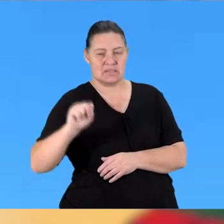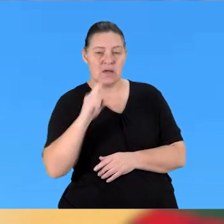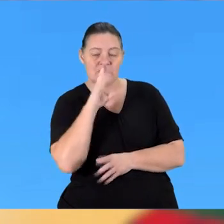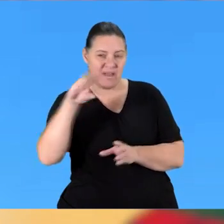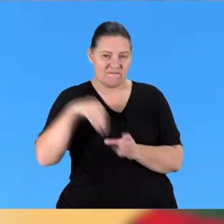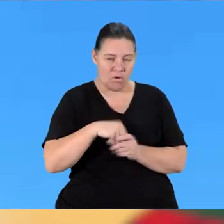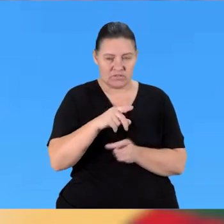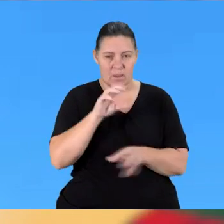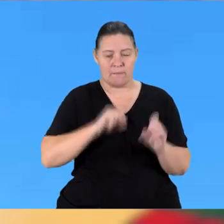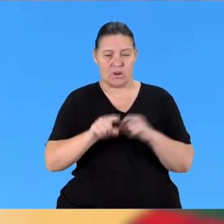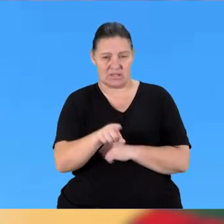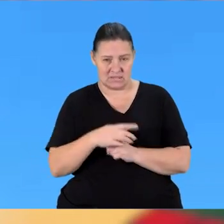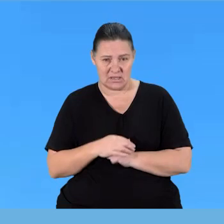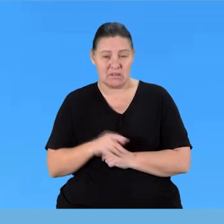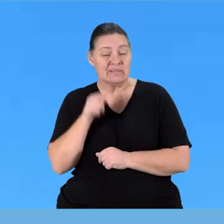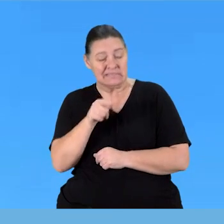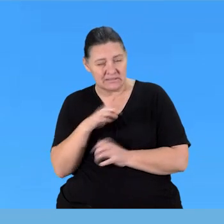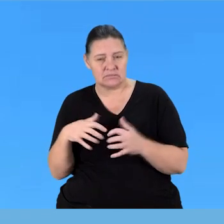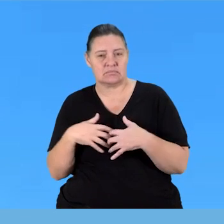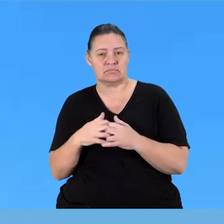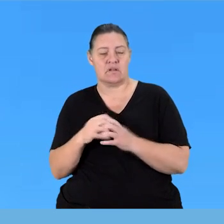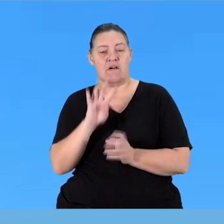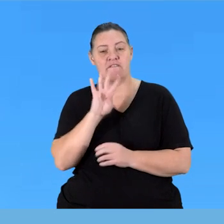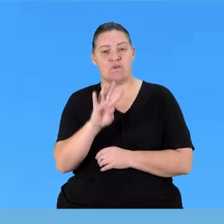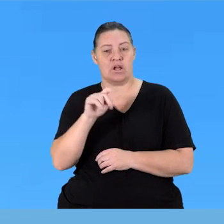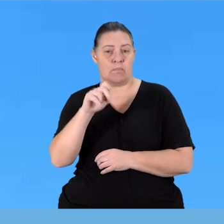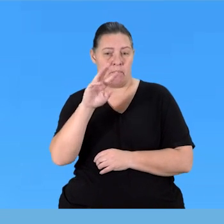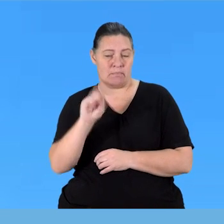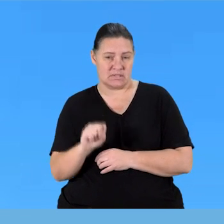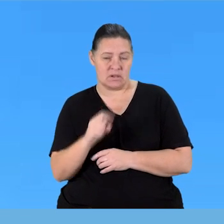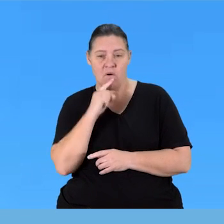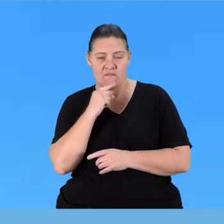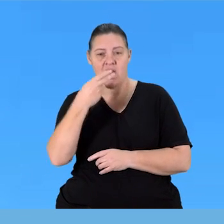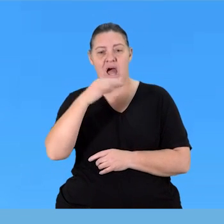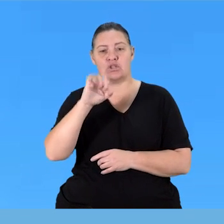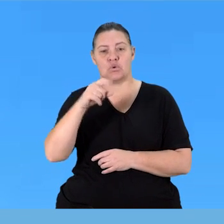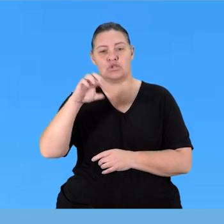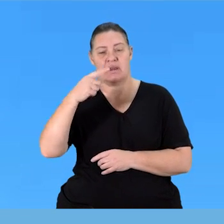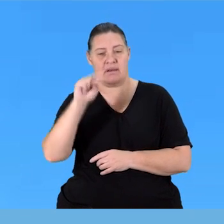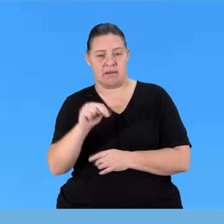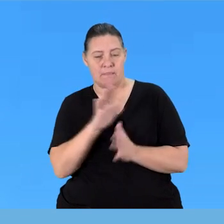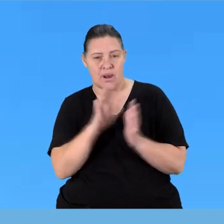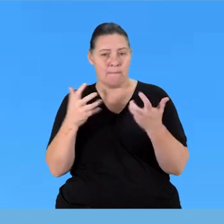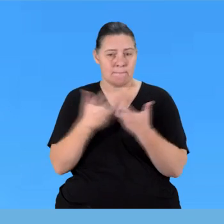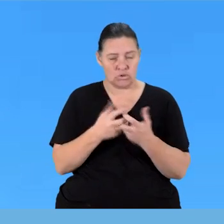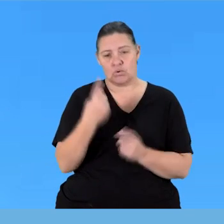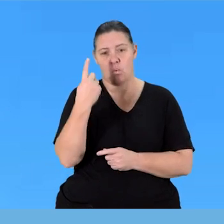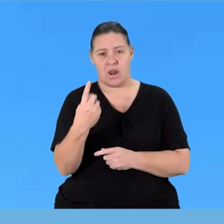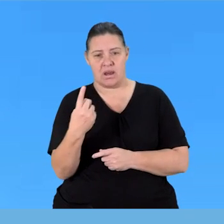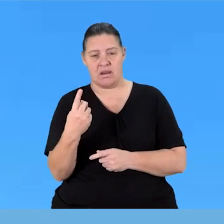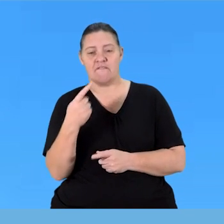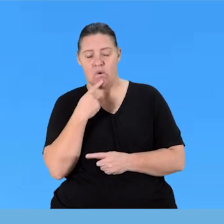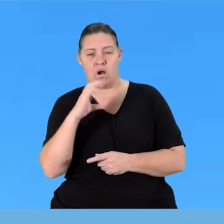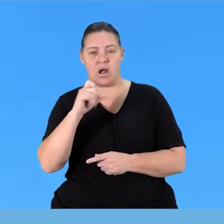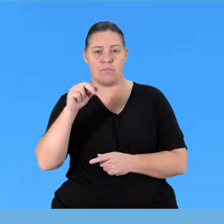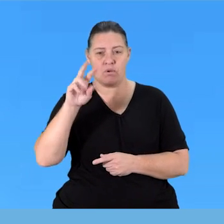in that particular molecule. In this one, we have 4 atoms of hydrogen that are chemically bonded to 1